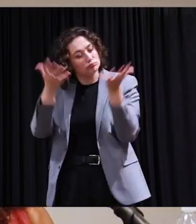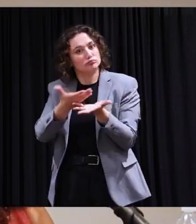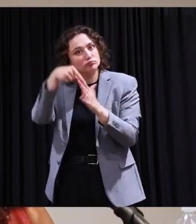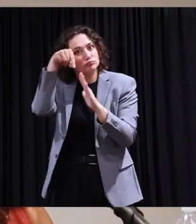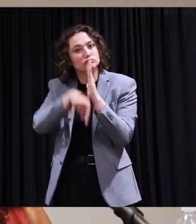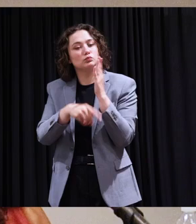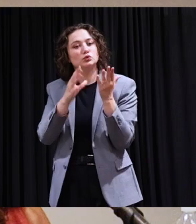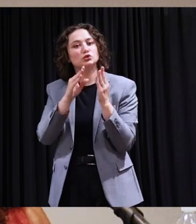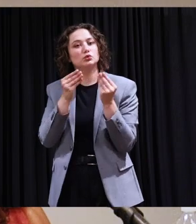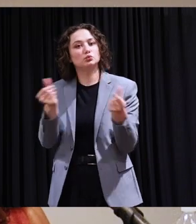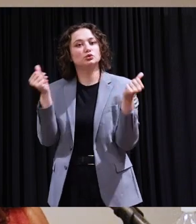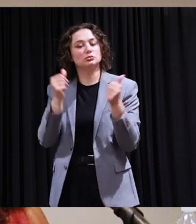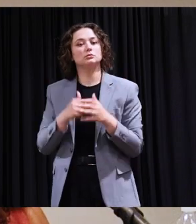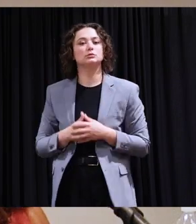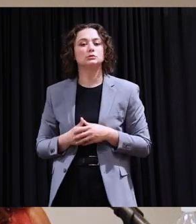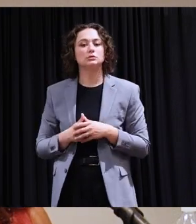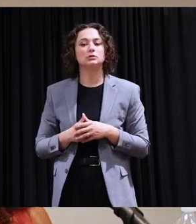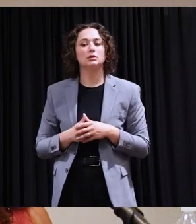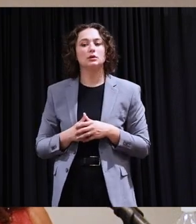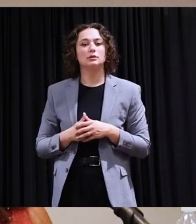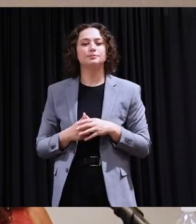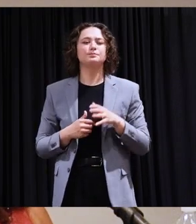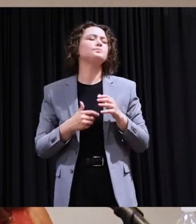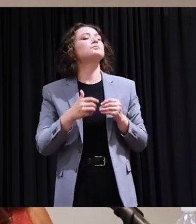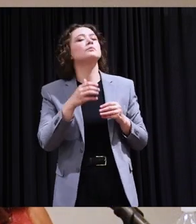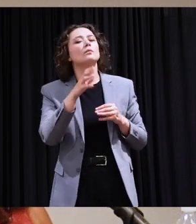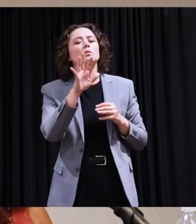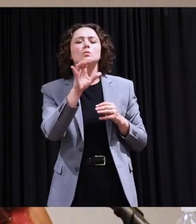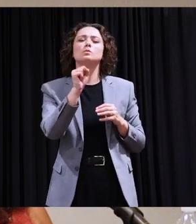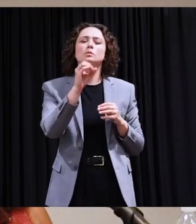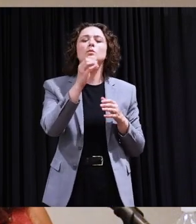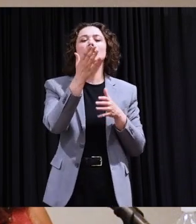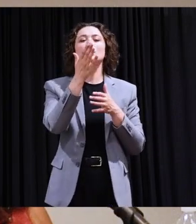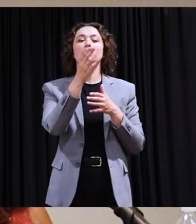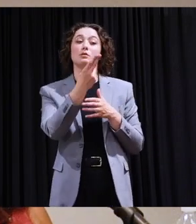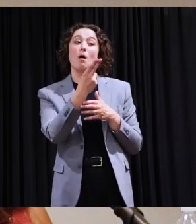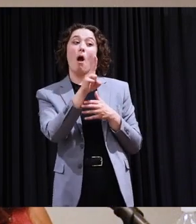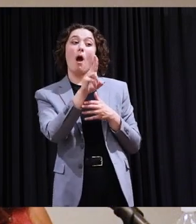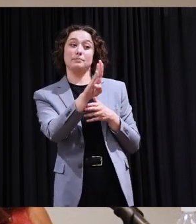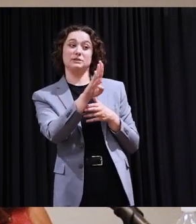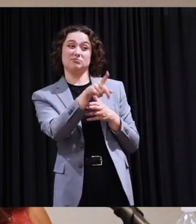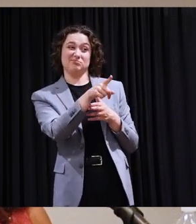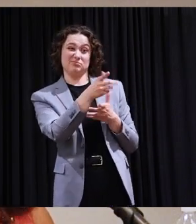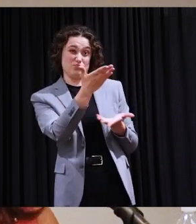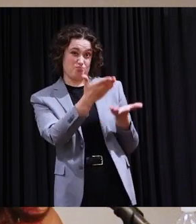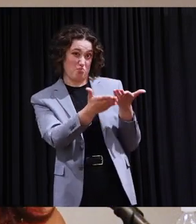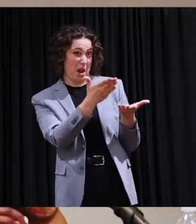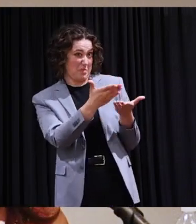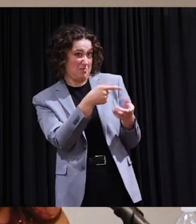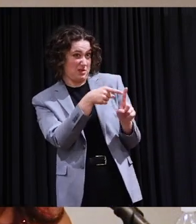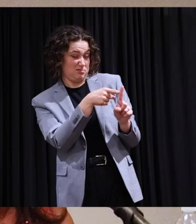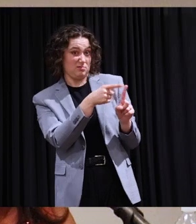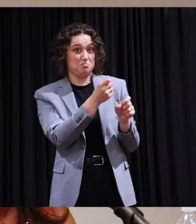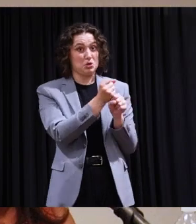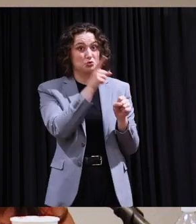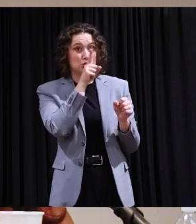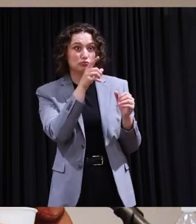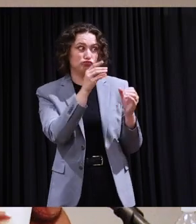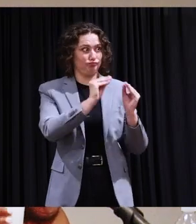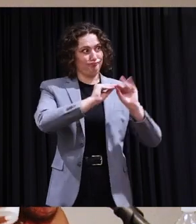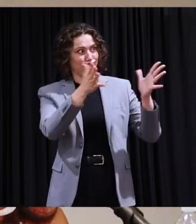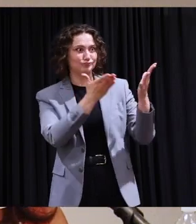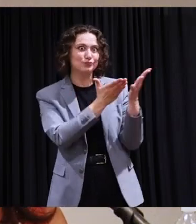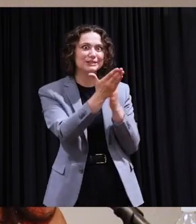Thanks. And part of the hubs probably would to ensure transparency, right? Yes, because that's a